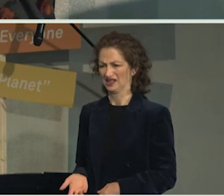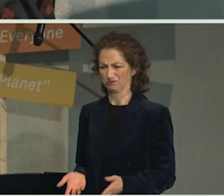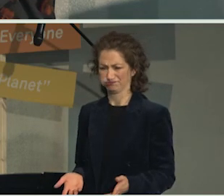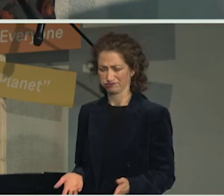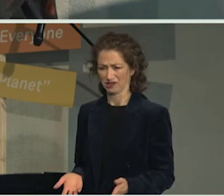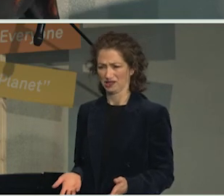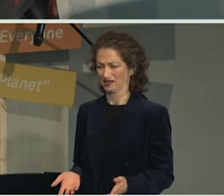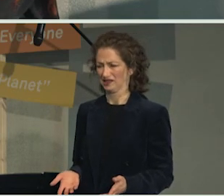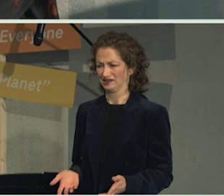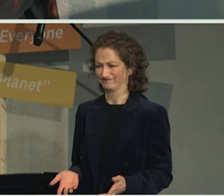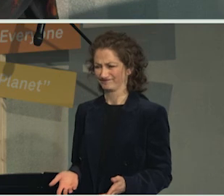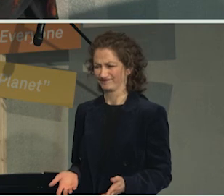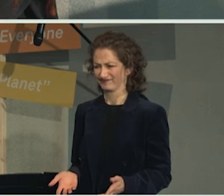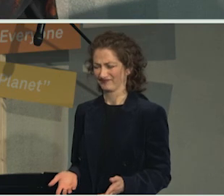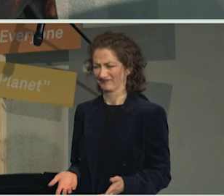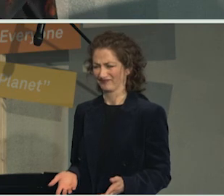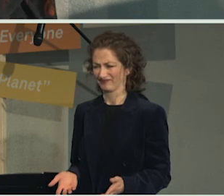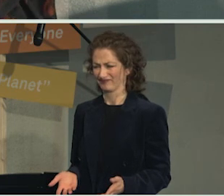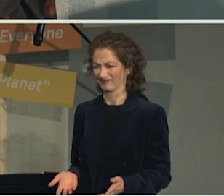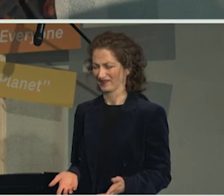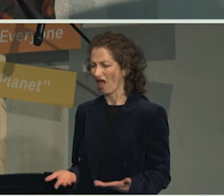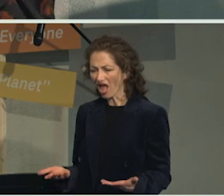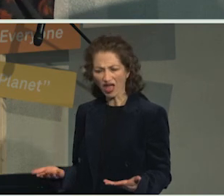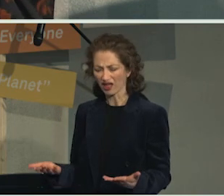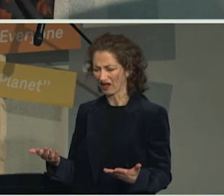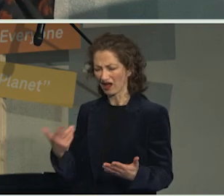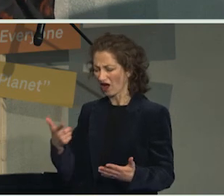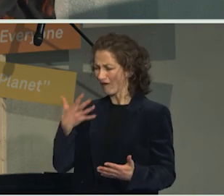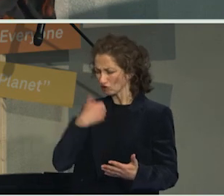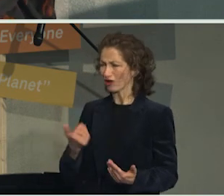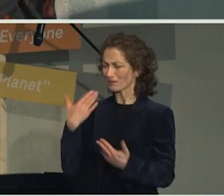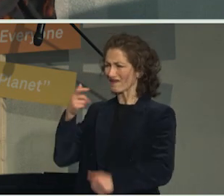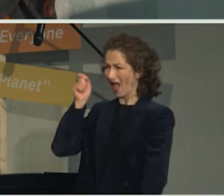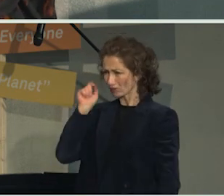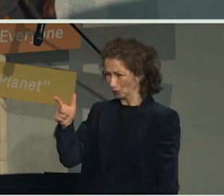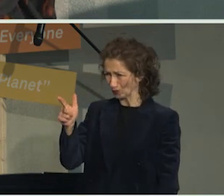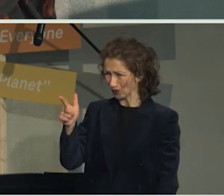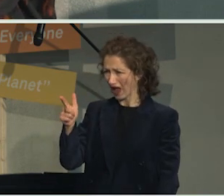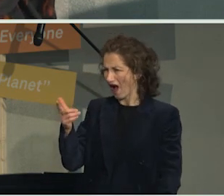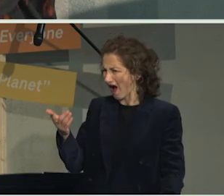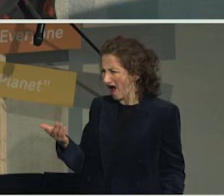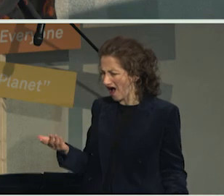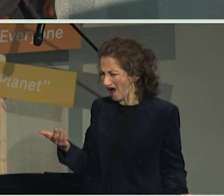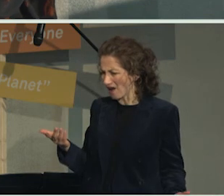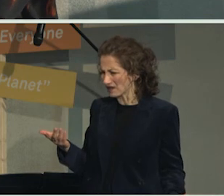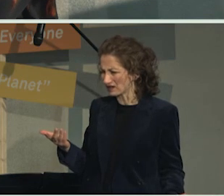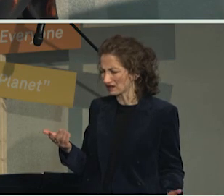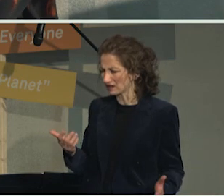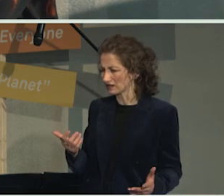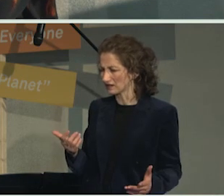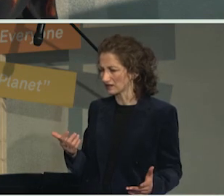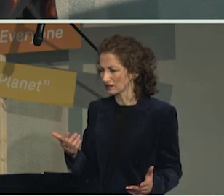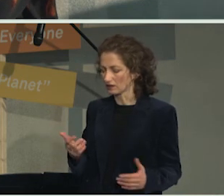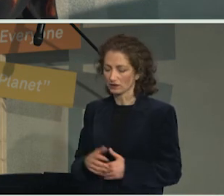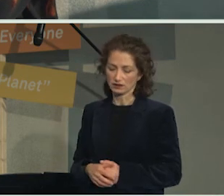so... I'm really sorry. I think you want to apply to exactly this... Yeah, well, Institute. Guess that's off